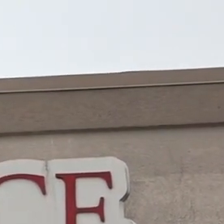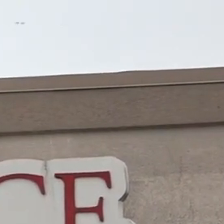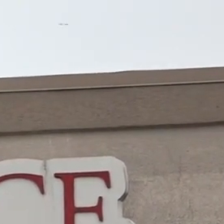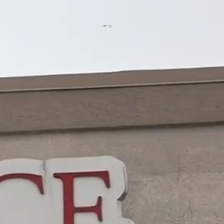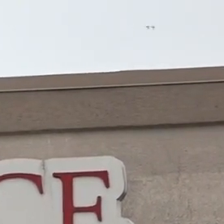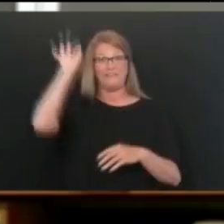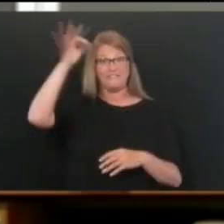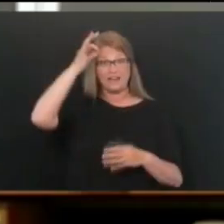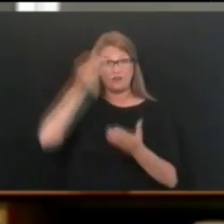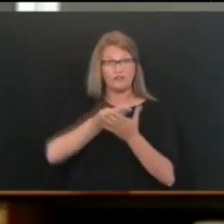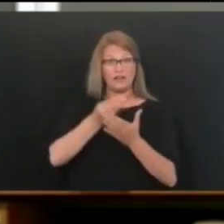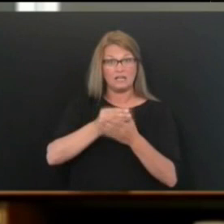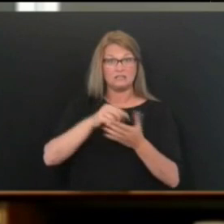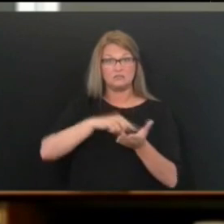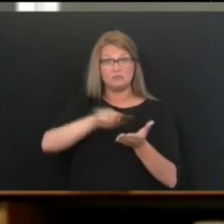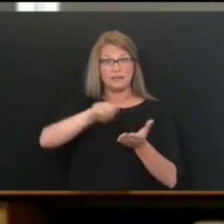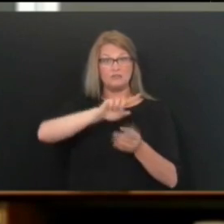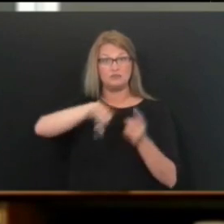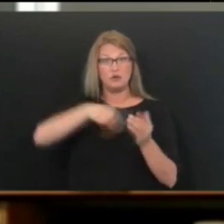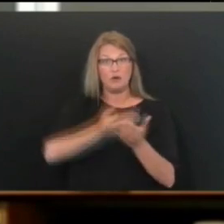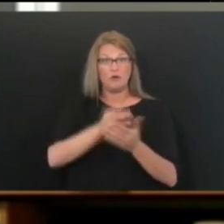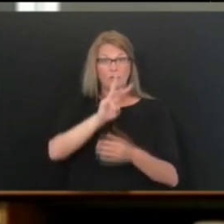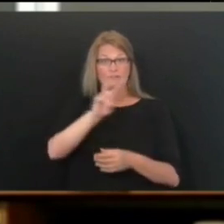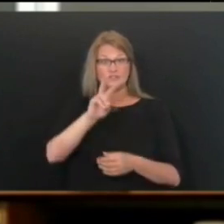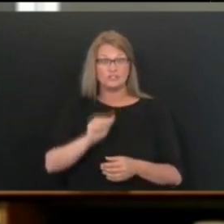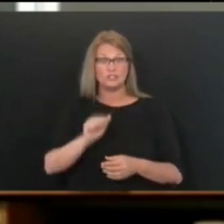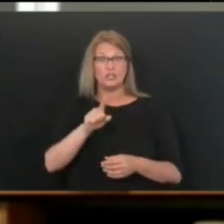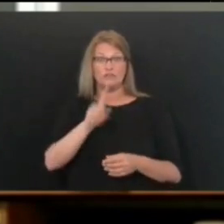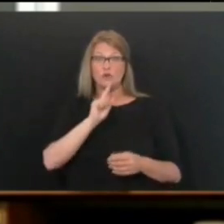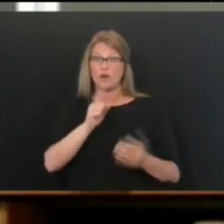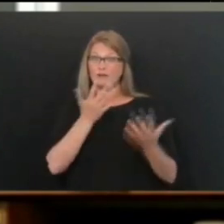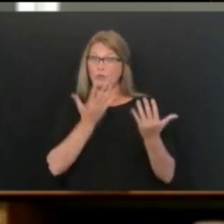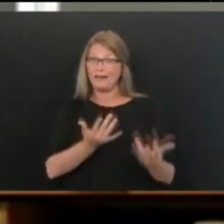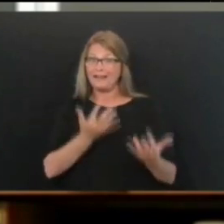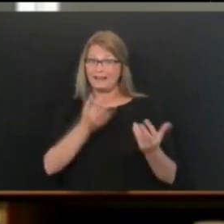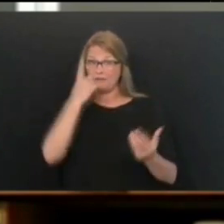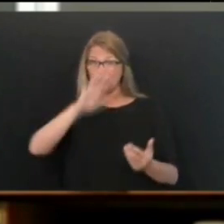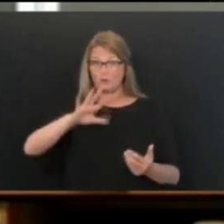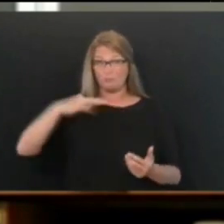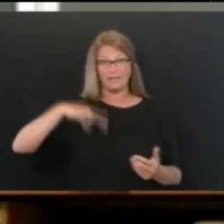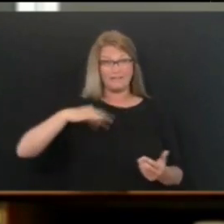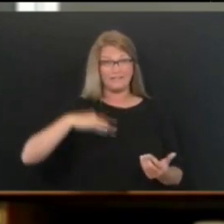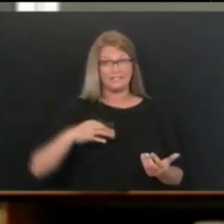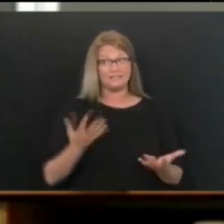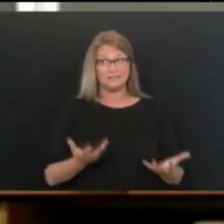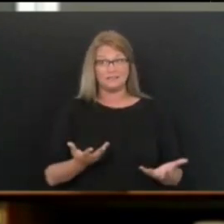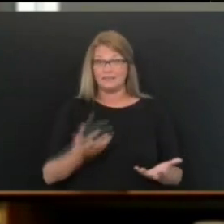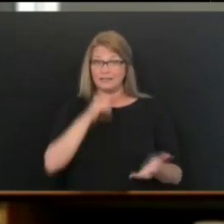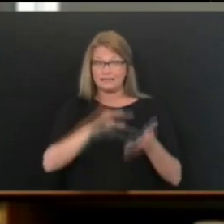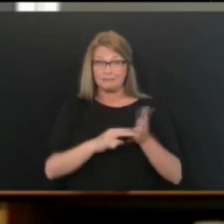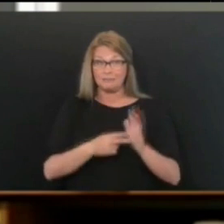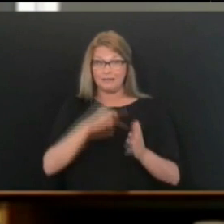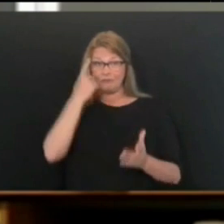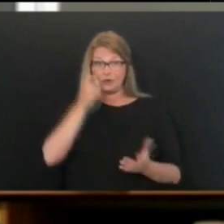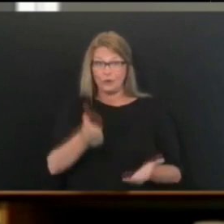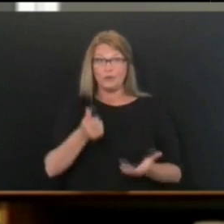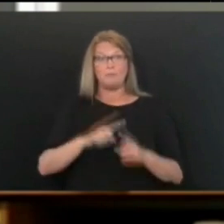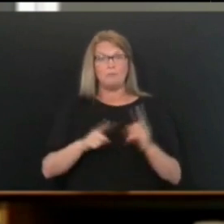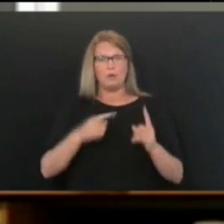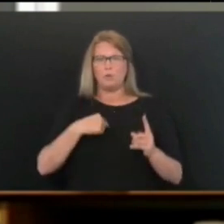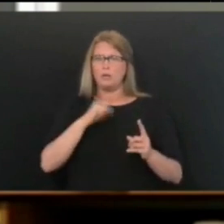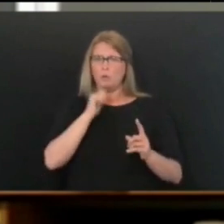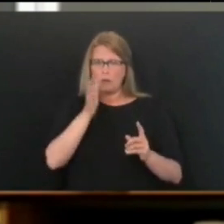their money. I understand completely that if you're waiting for your benefits, that doesn't mean much to you. Continue to press Workforce. We're going to work